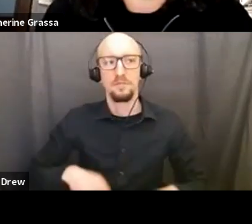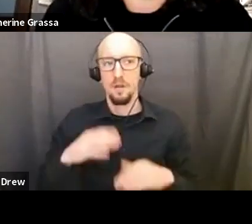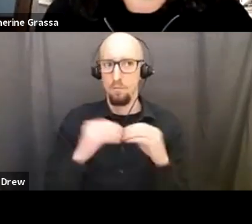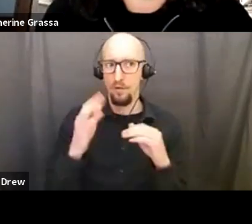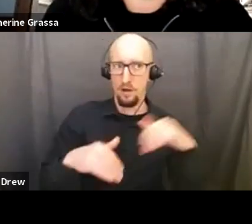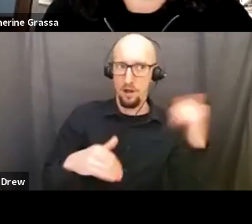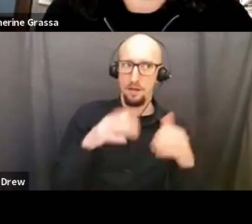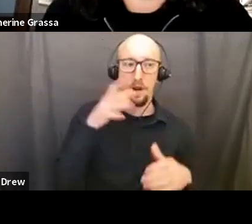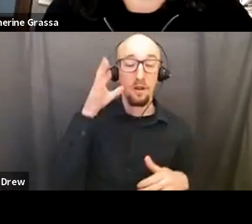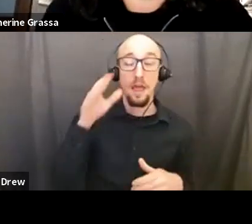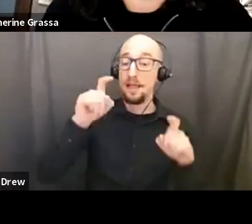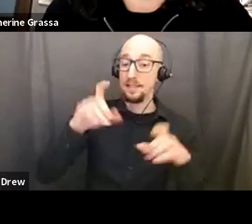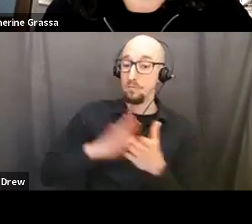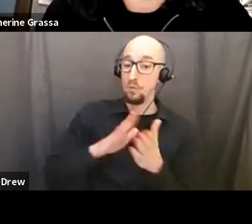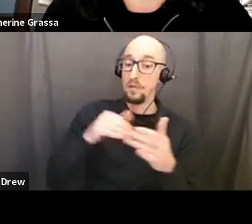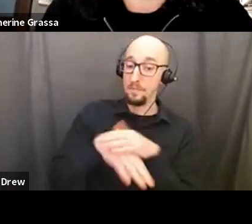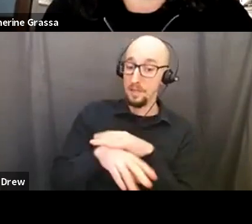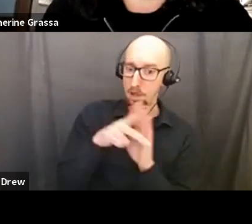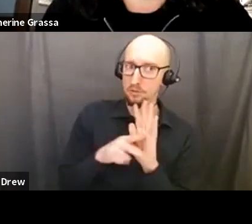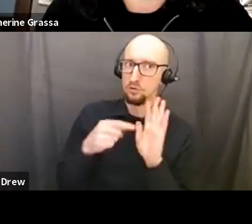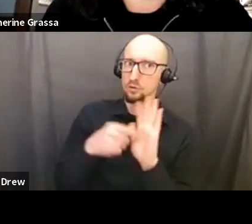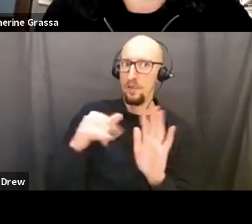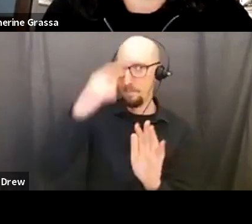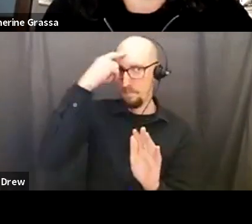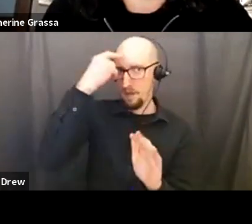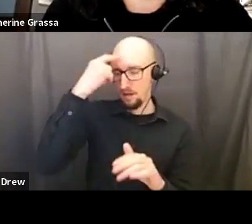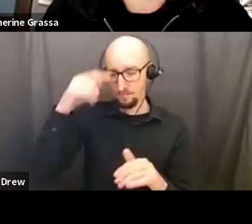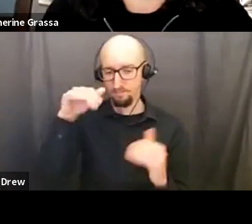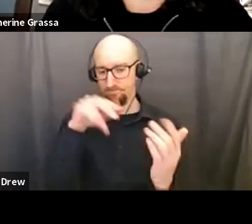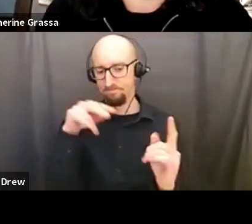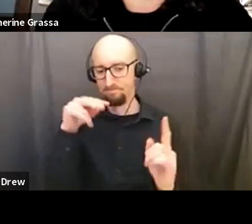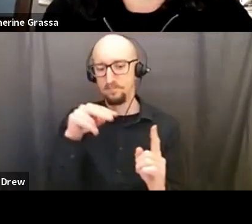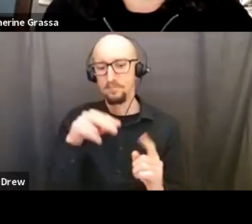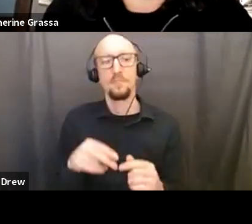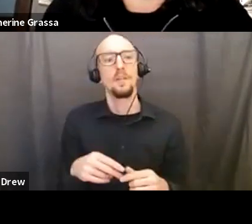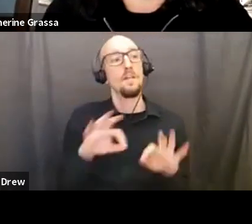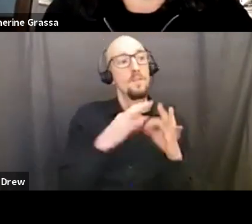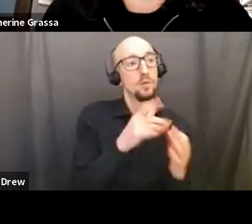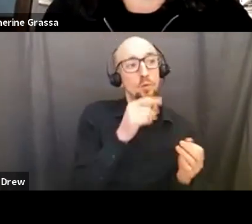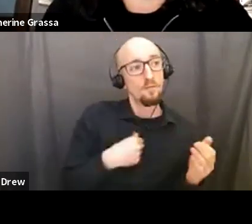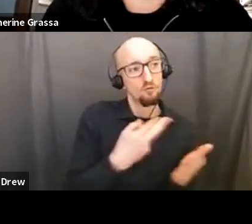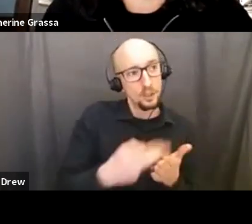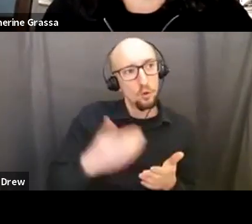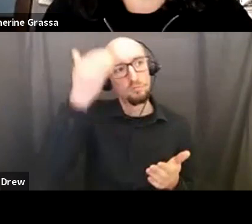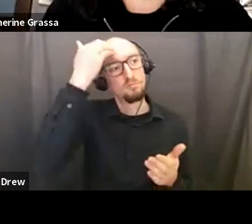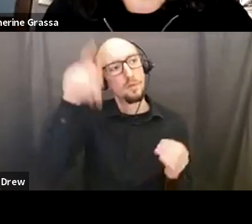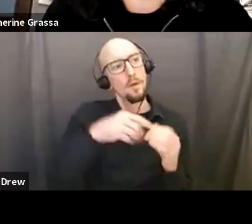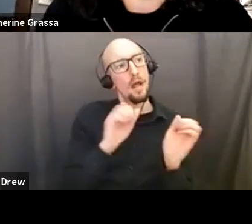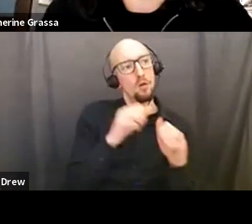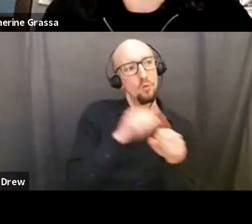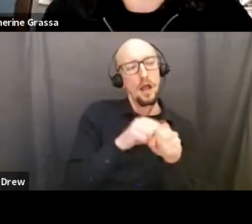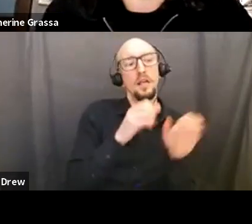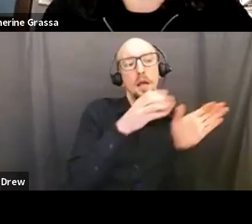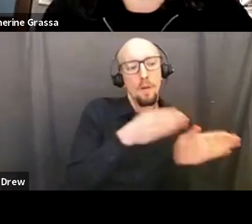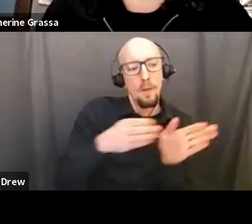school admissions policy reflects that mindset. Families with resources and knowledge about how it all works access or purchase additional supports to prepare their